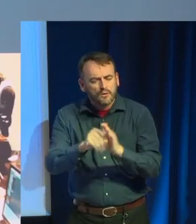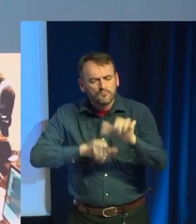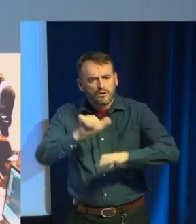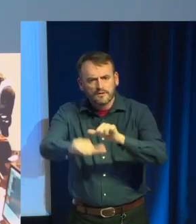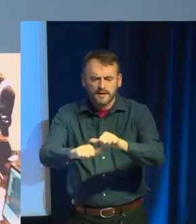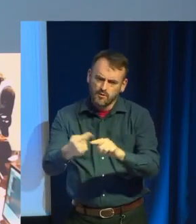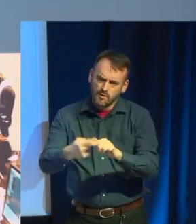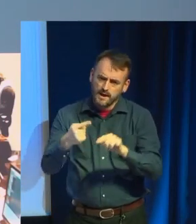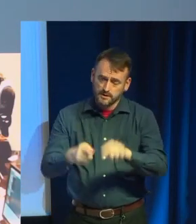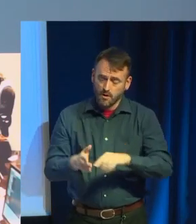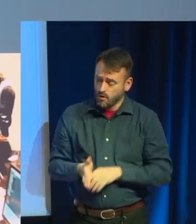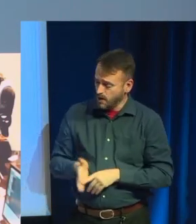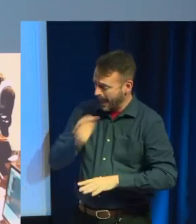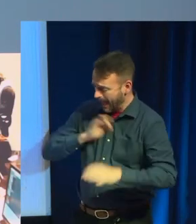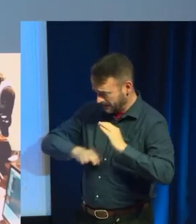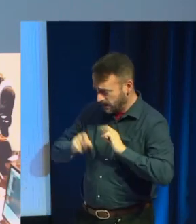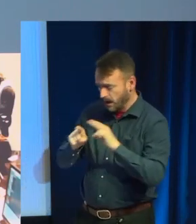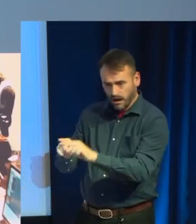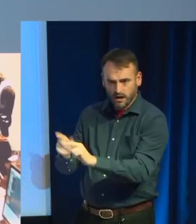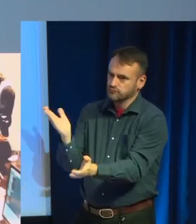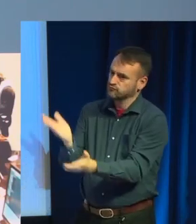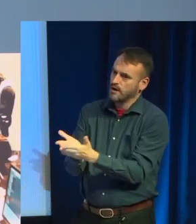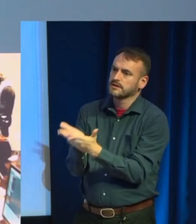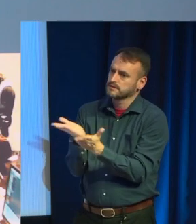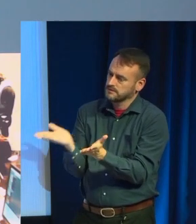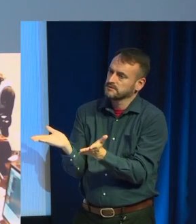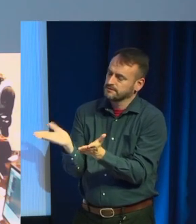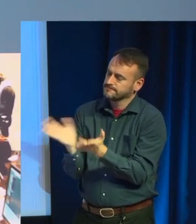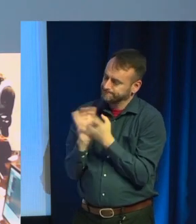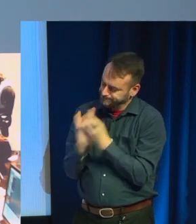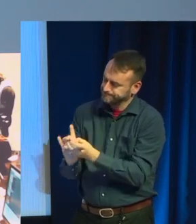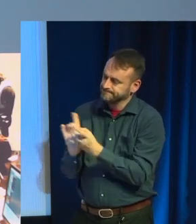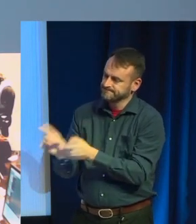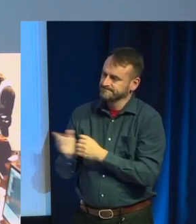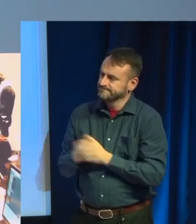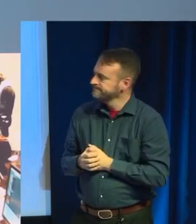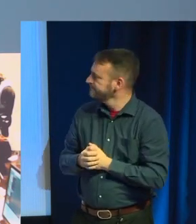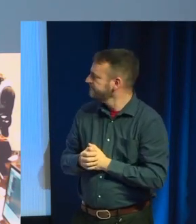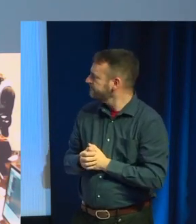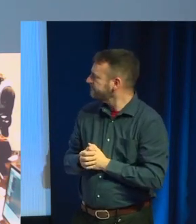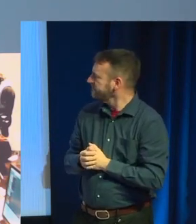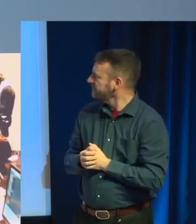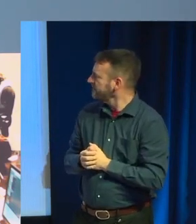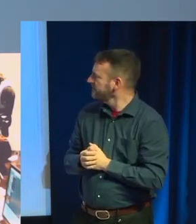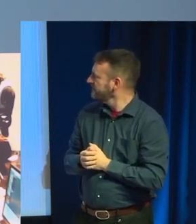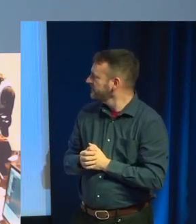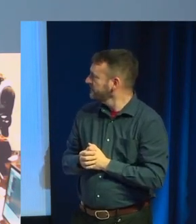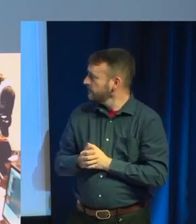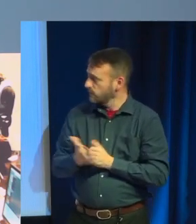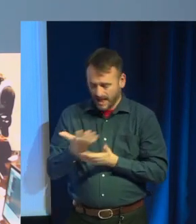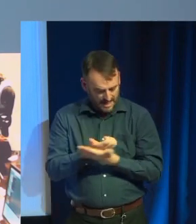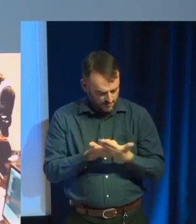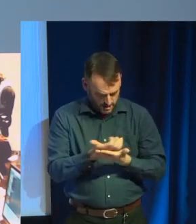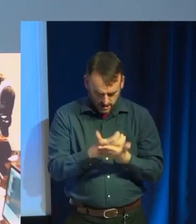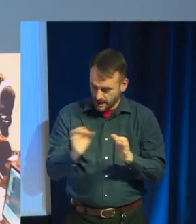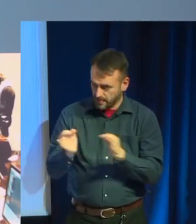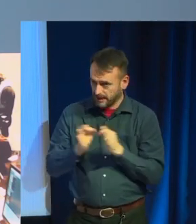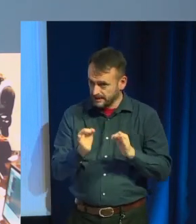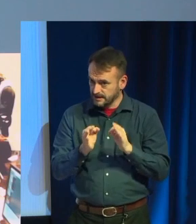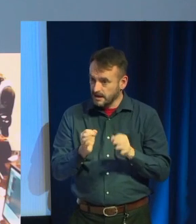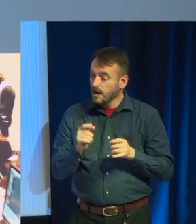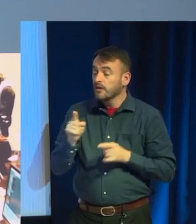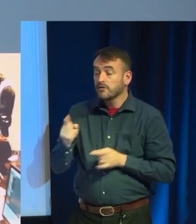actor. I think that's self-explanatory. Because we had no animation, we had room for improv and